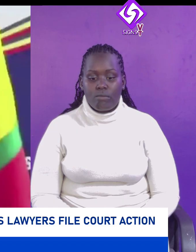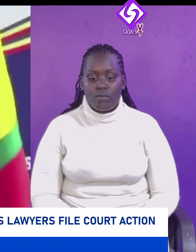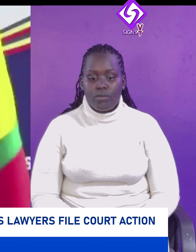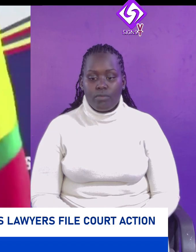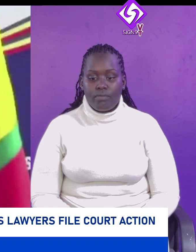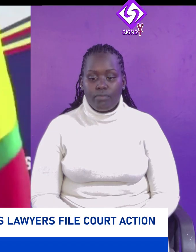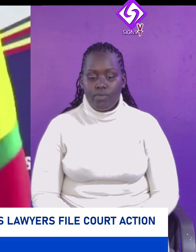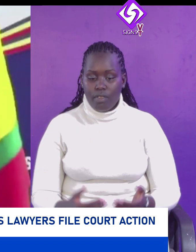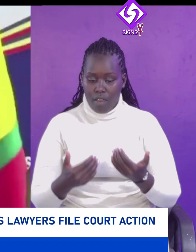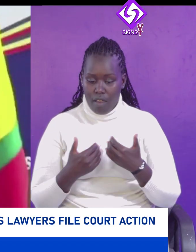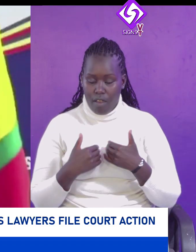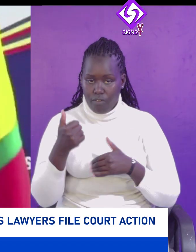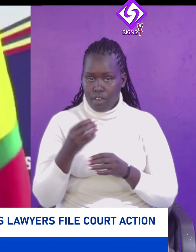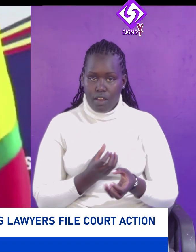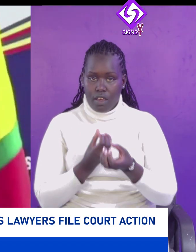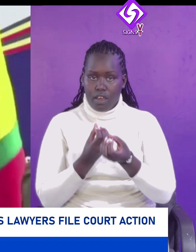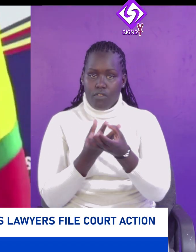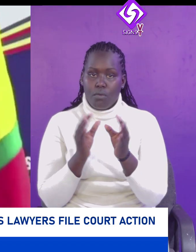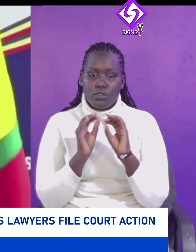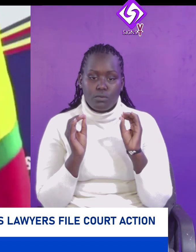I don't have any information